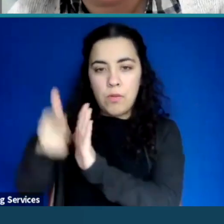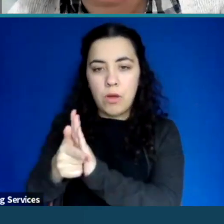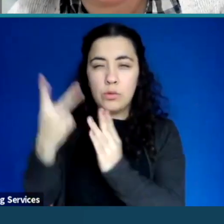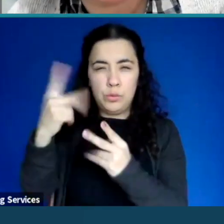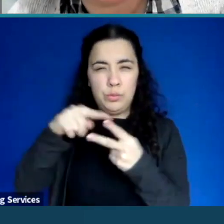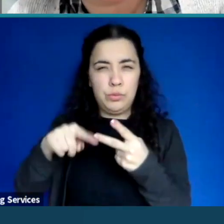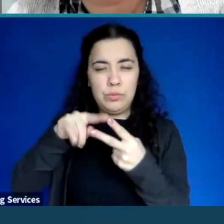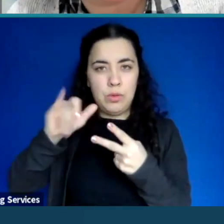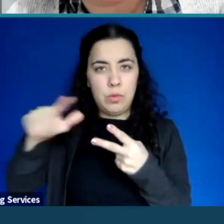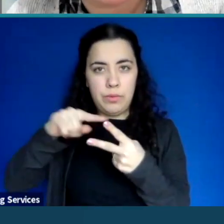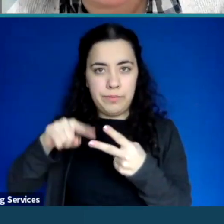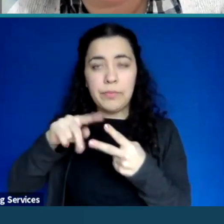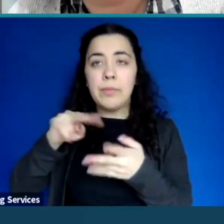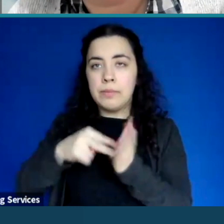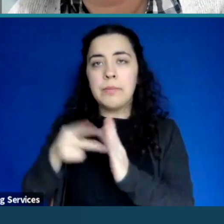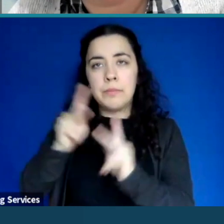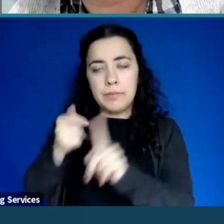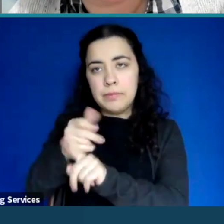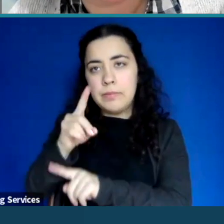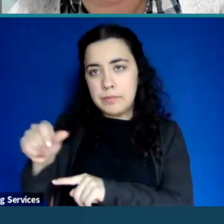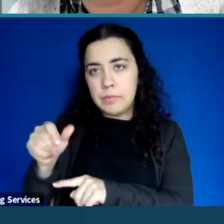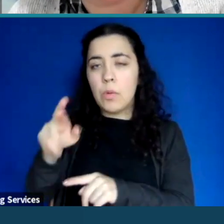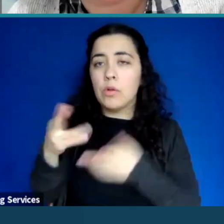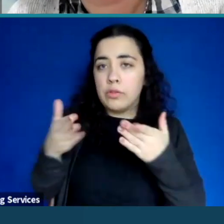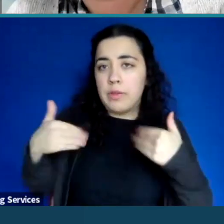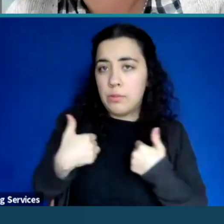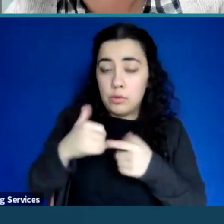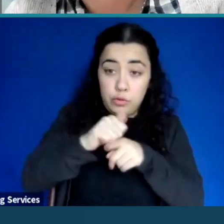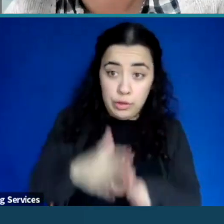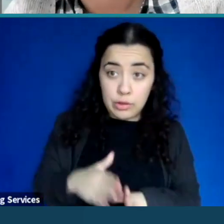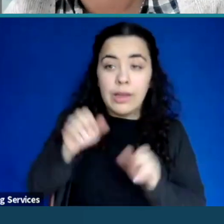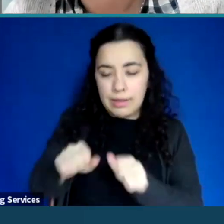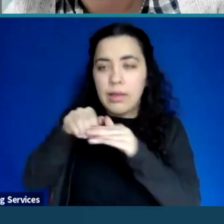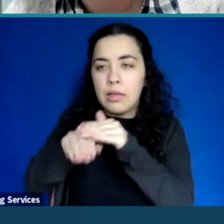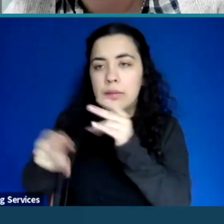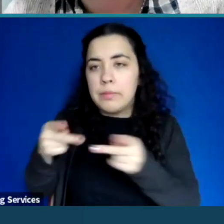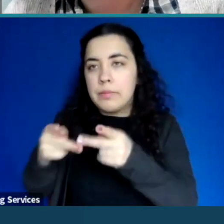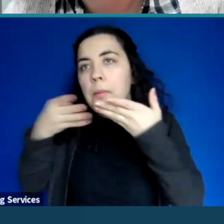do allow people with disabilities or service animal trainers to access